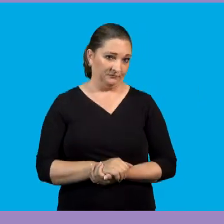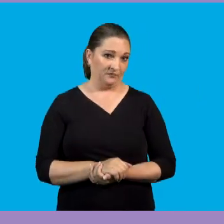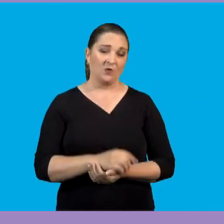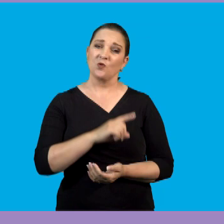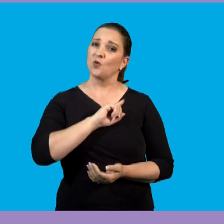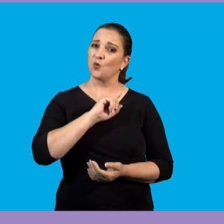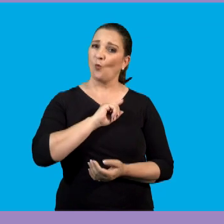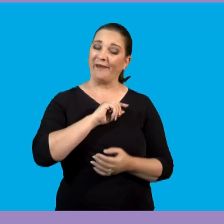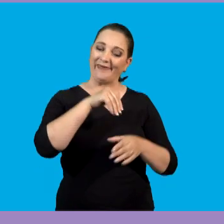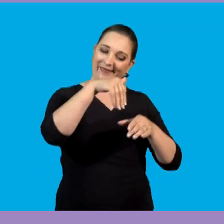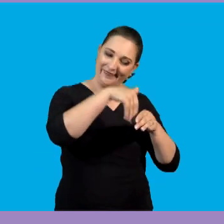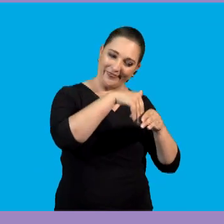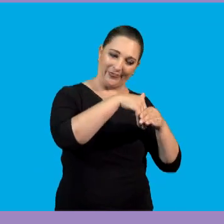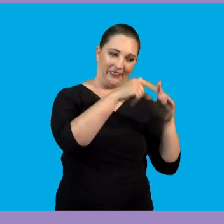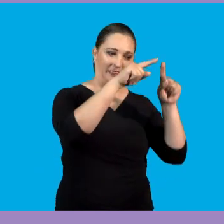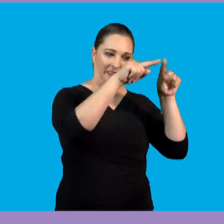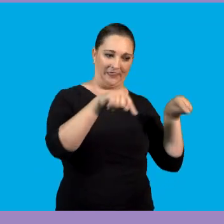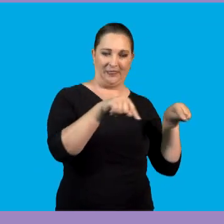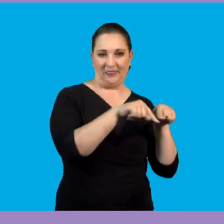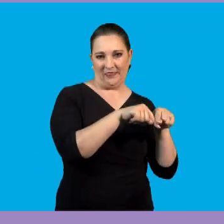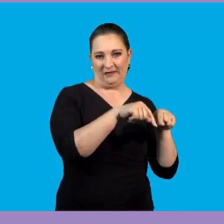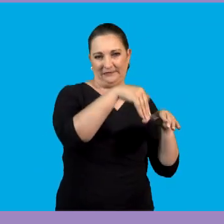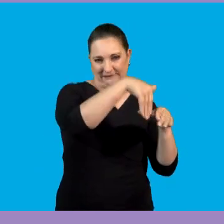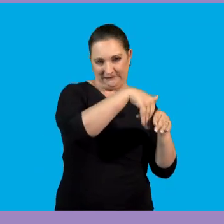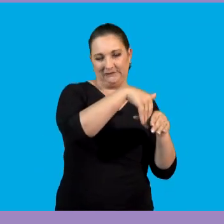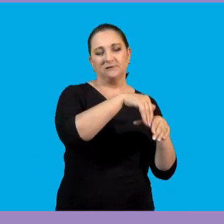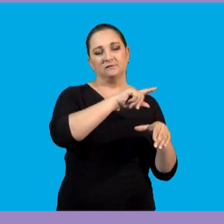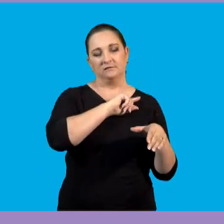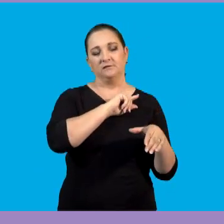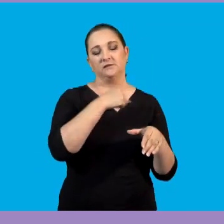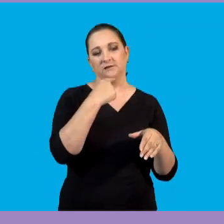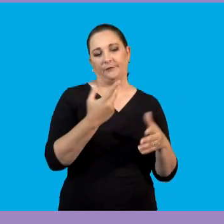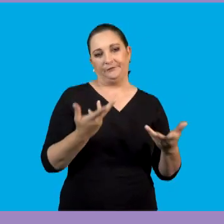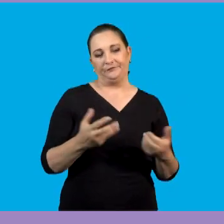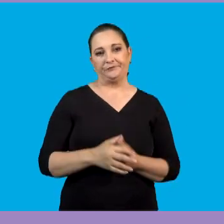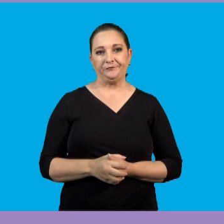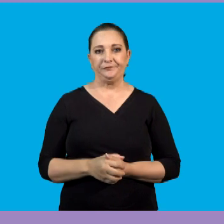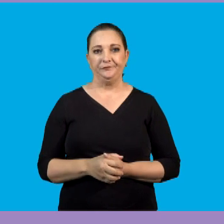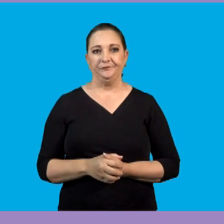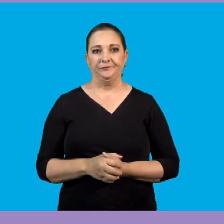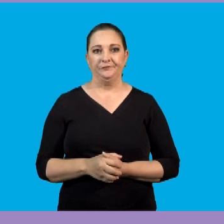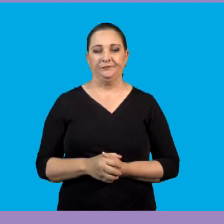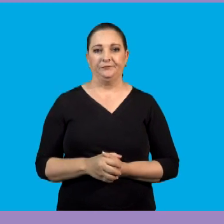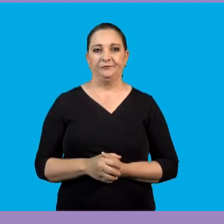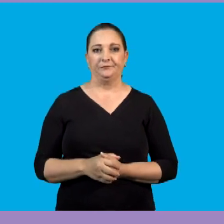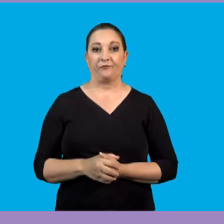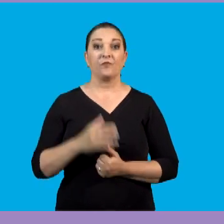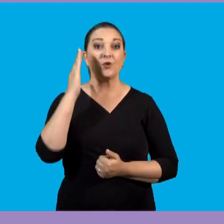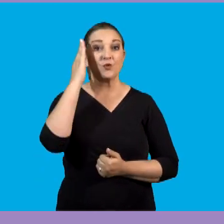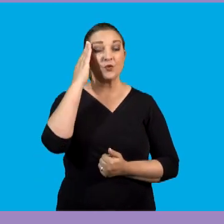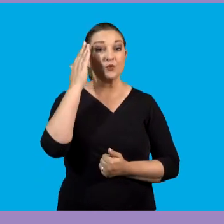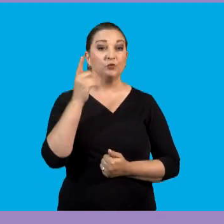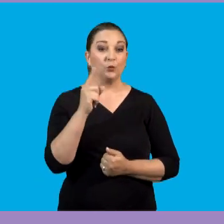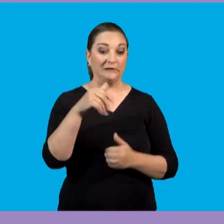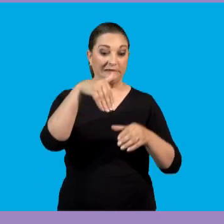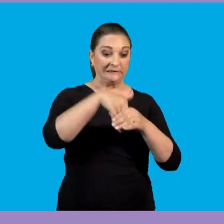are saying this because these three angles are the interior angles of a triangle. And we know